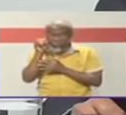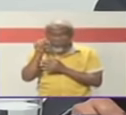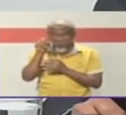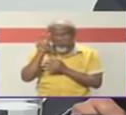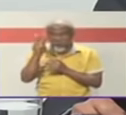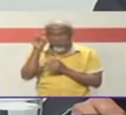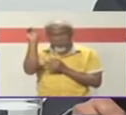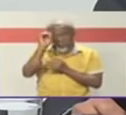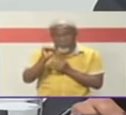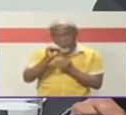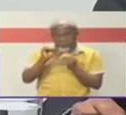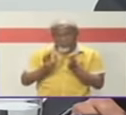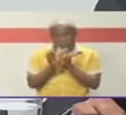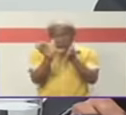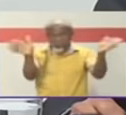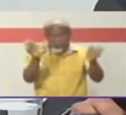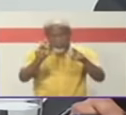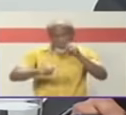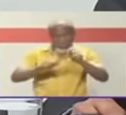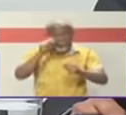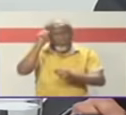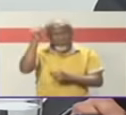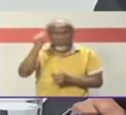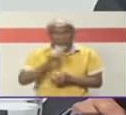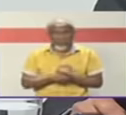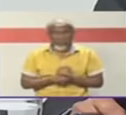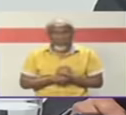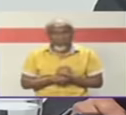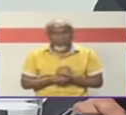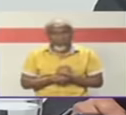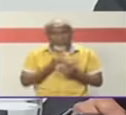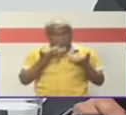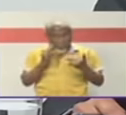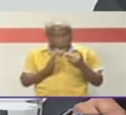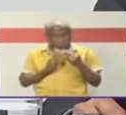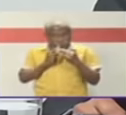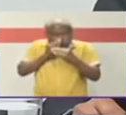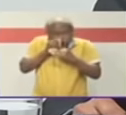population. So we barely crossed the 40% threshold yesterday.